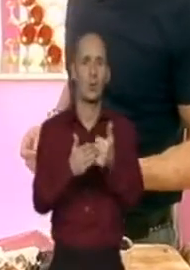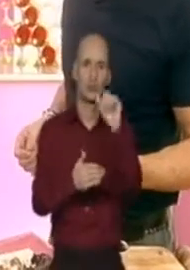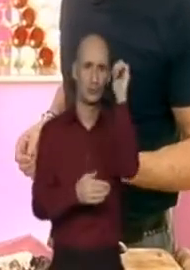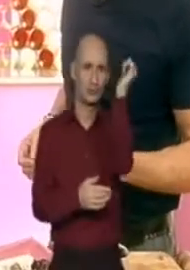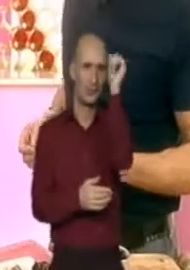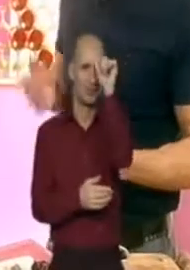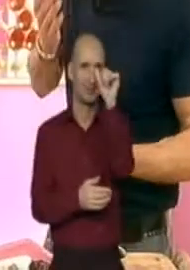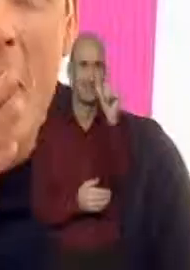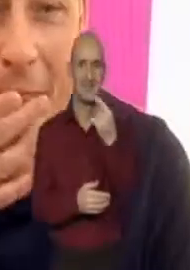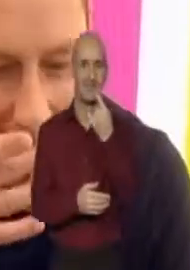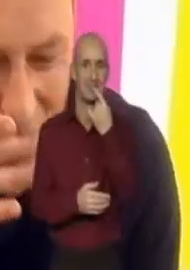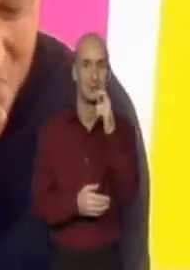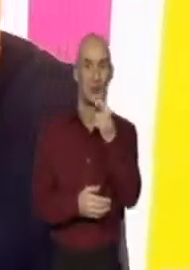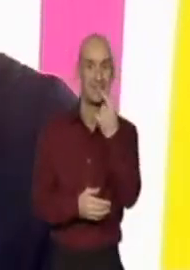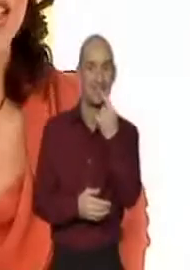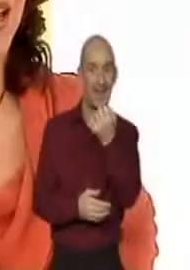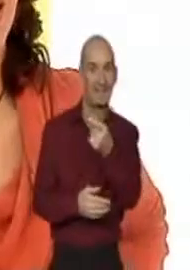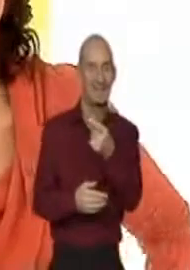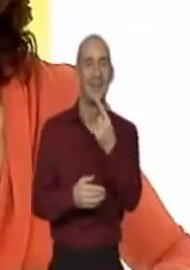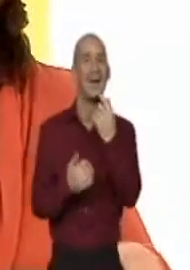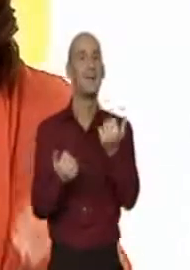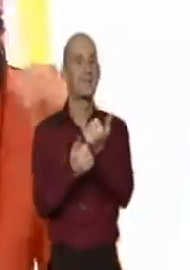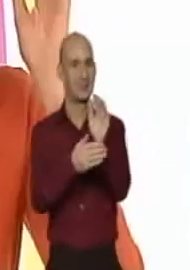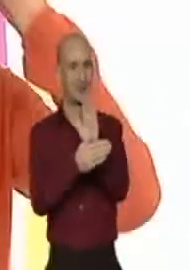Thank you. You've got chocolate on your teeth. Okay, that's all for today.